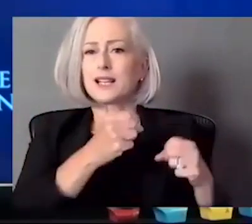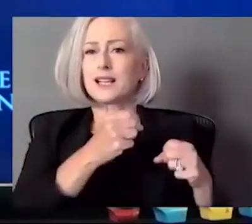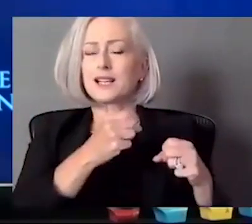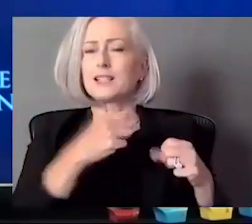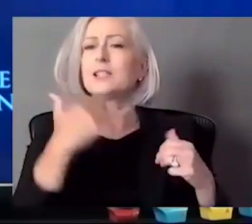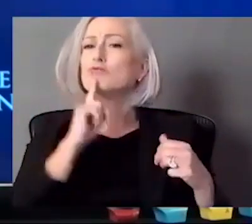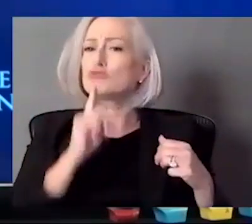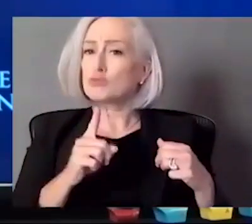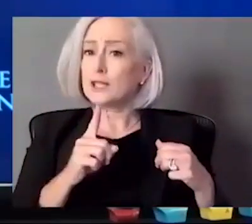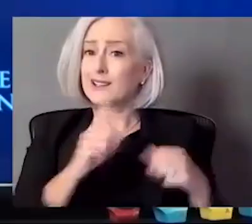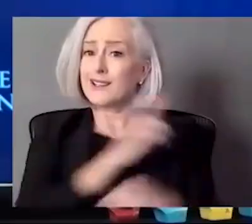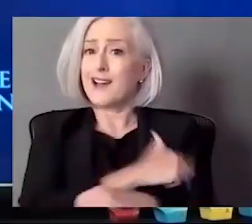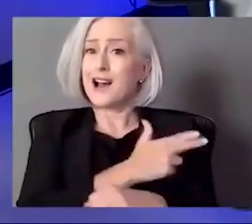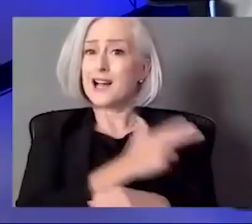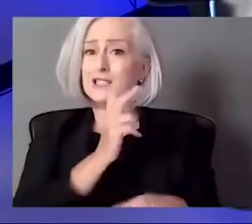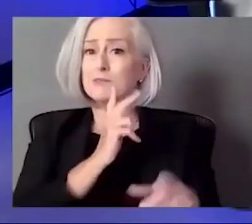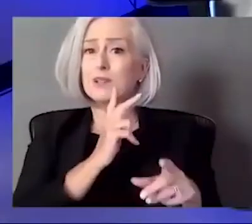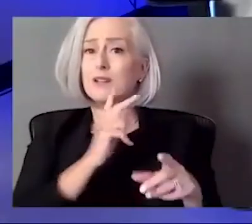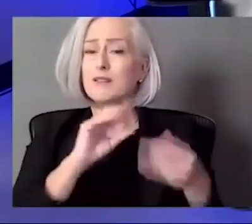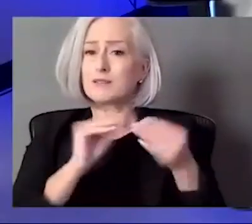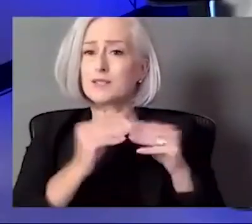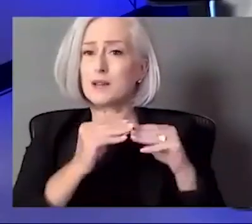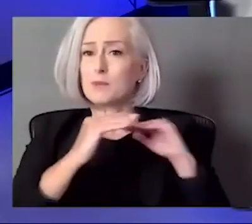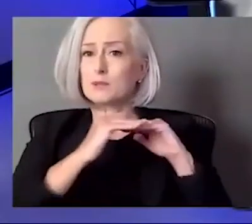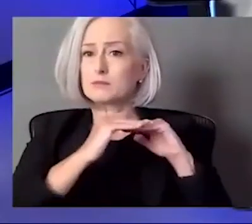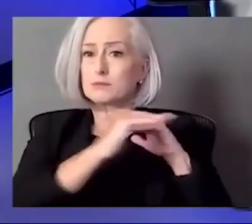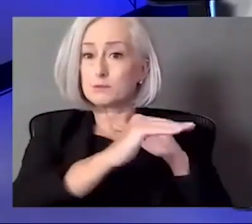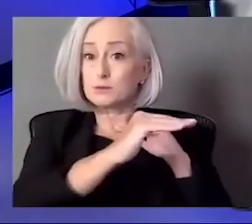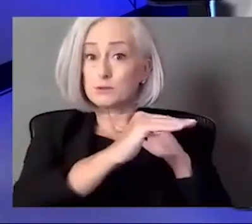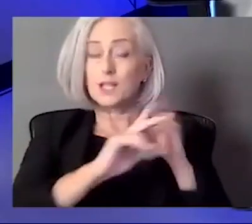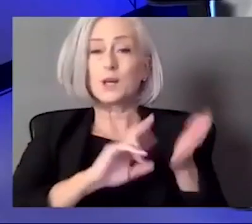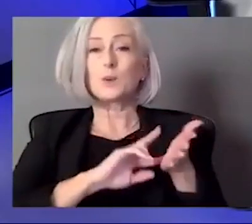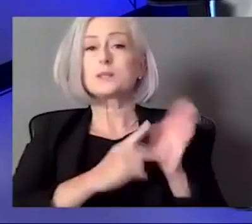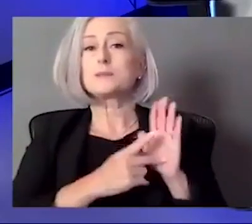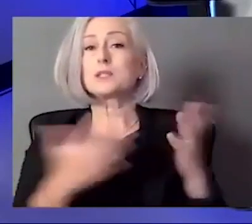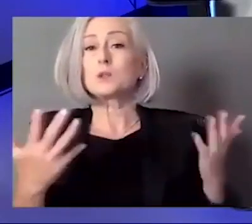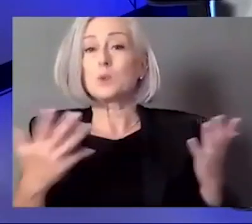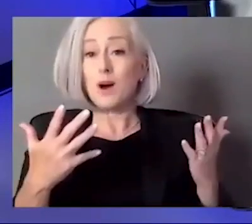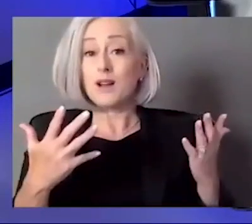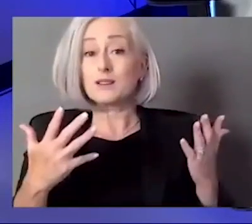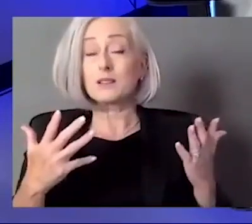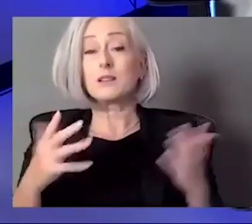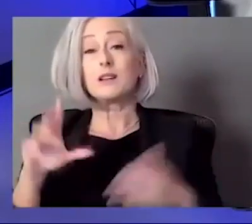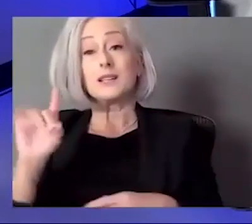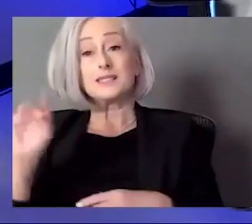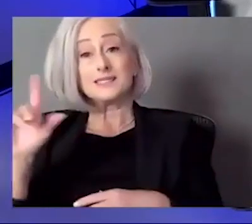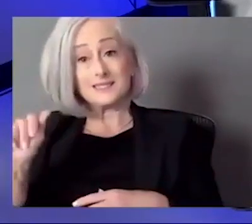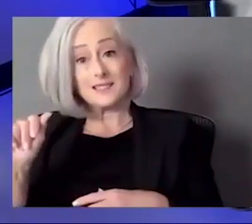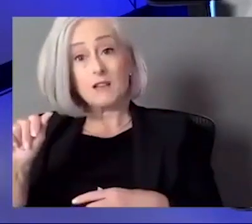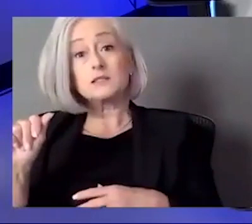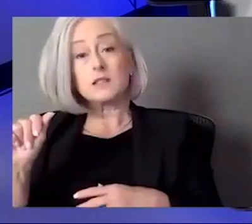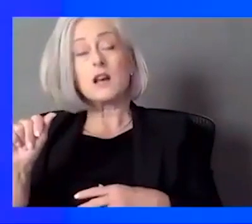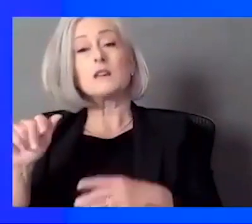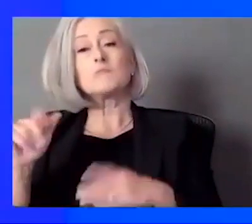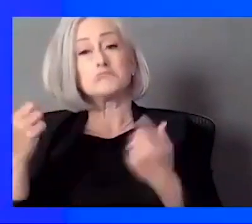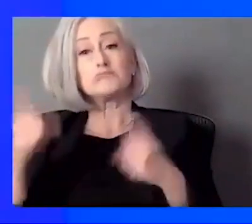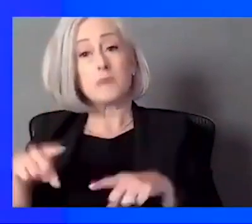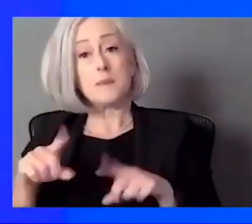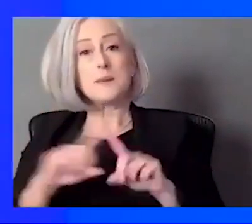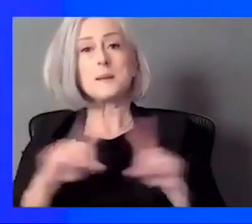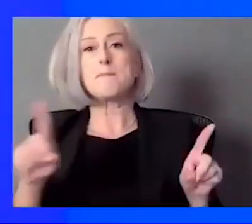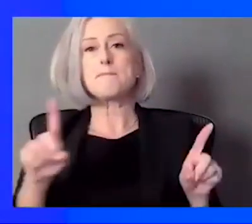I think what the story is, vaccination works. Yep, absolutely. You know, we have seen this. We've seen very good data